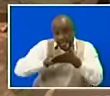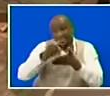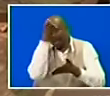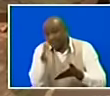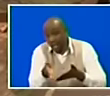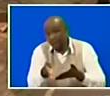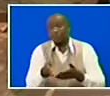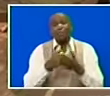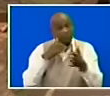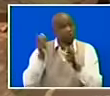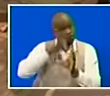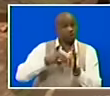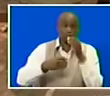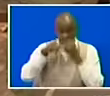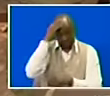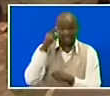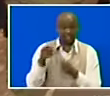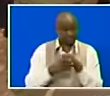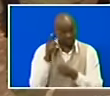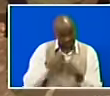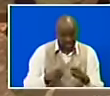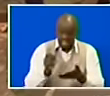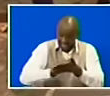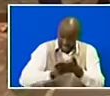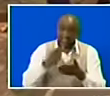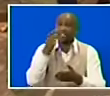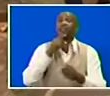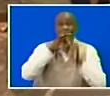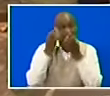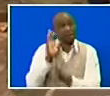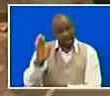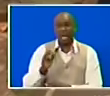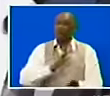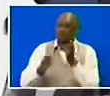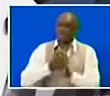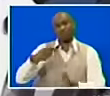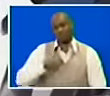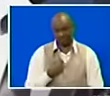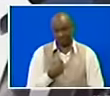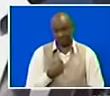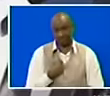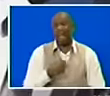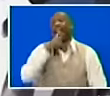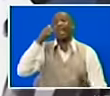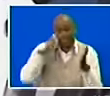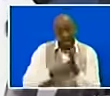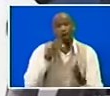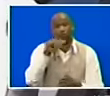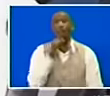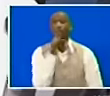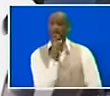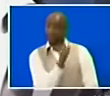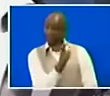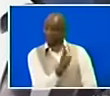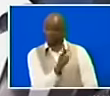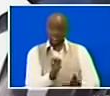join university in September this year left a message to his family asking for forgiveness. The letter of the